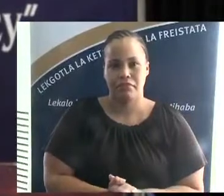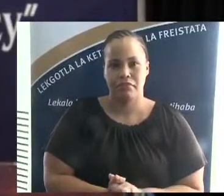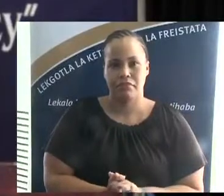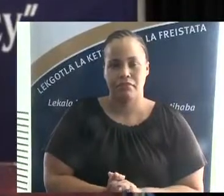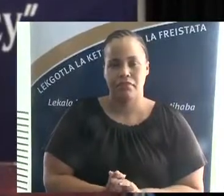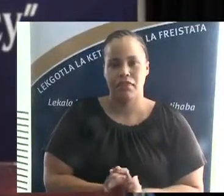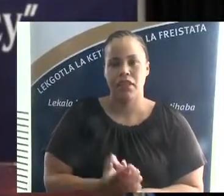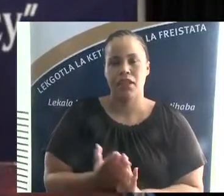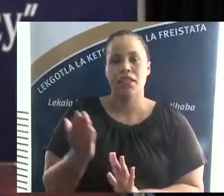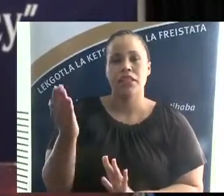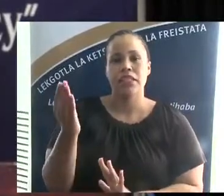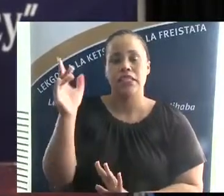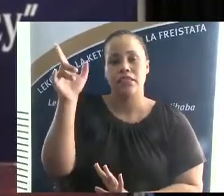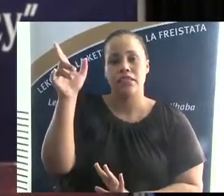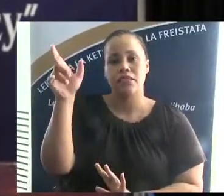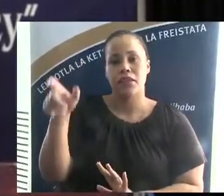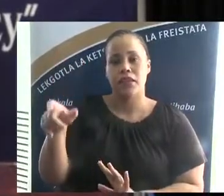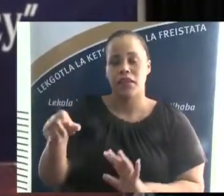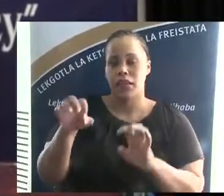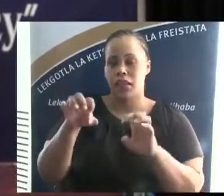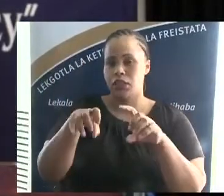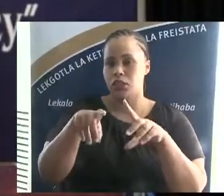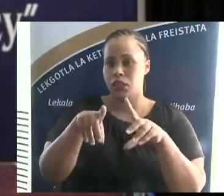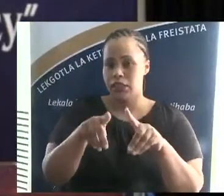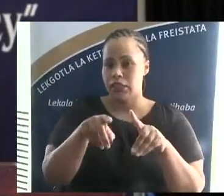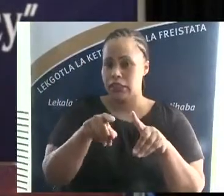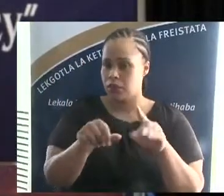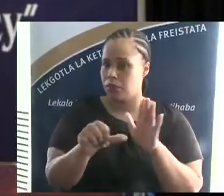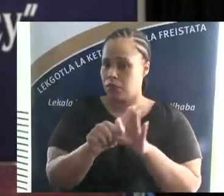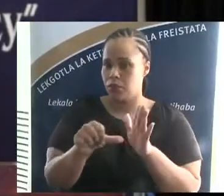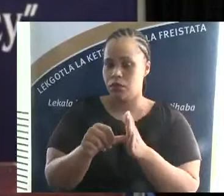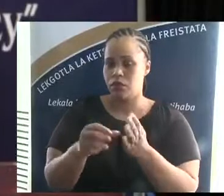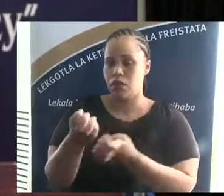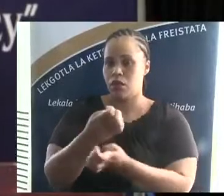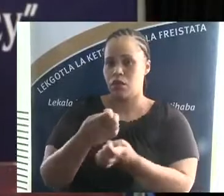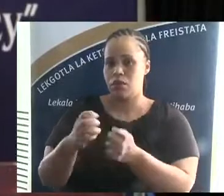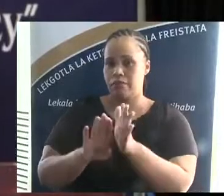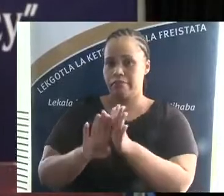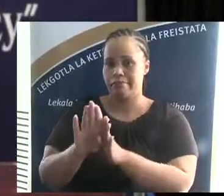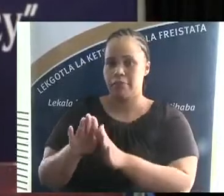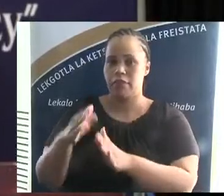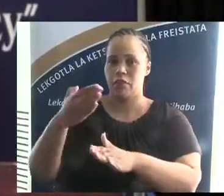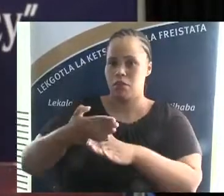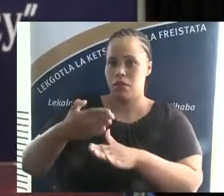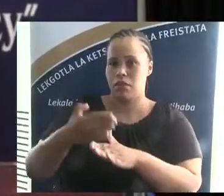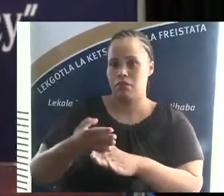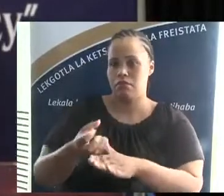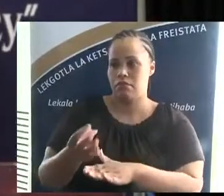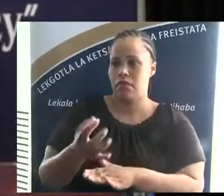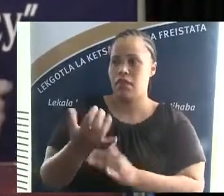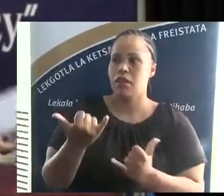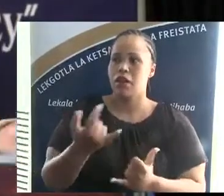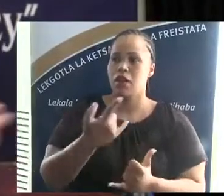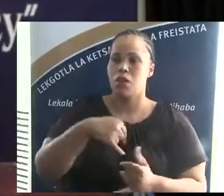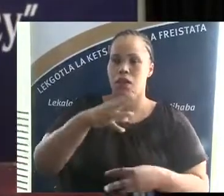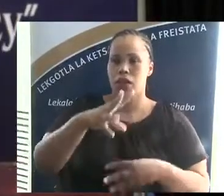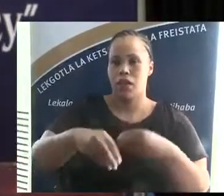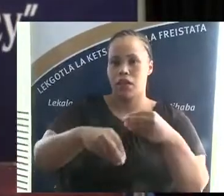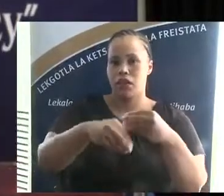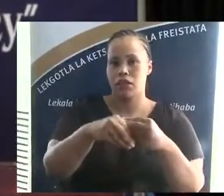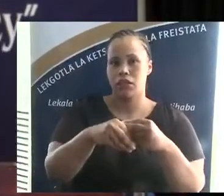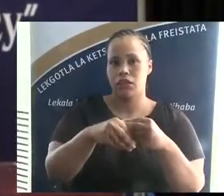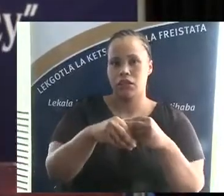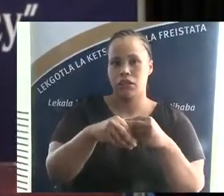Speaker, education is a major determinant of economic growth, employment and earnings. We have allocated an additional equitable